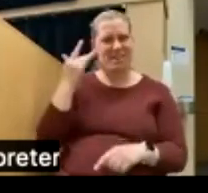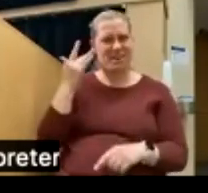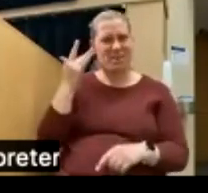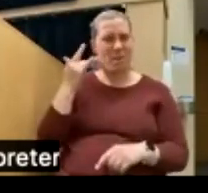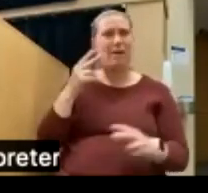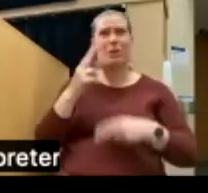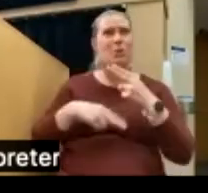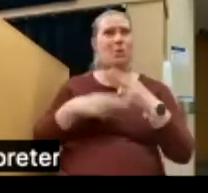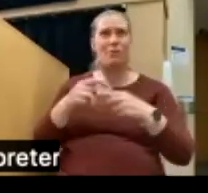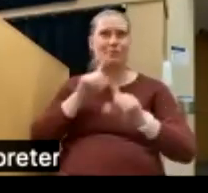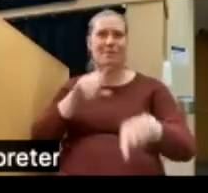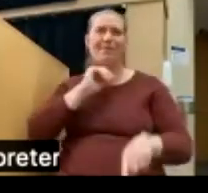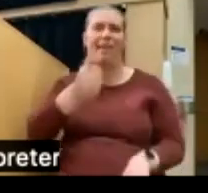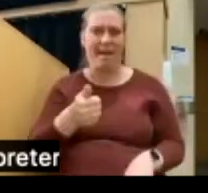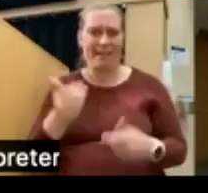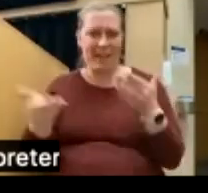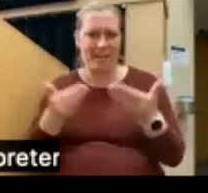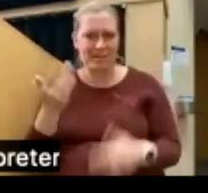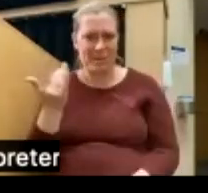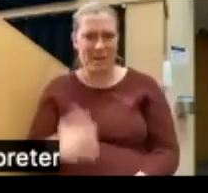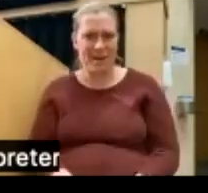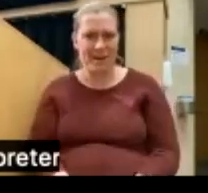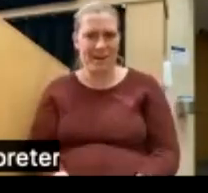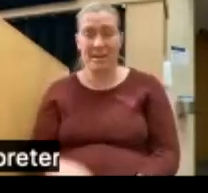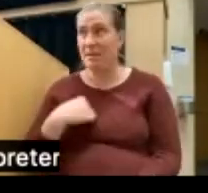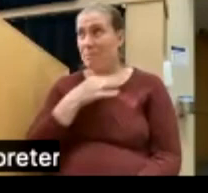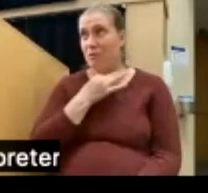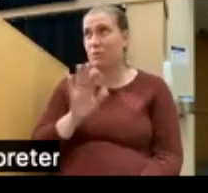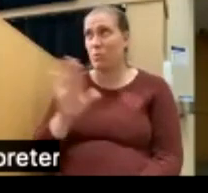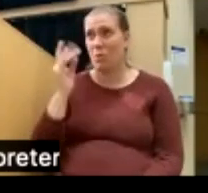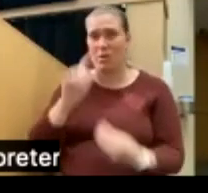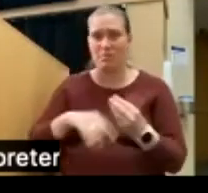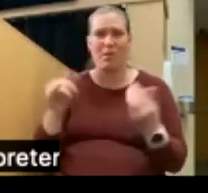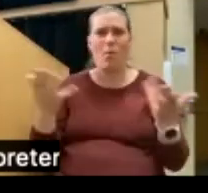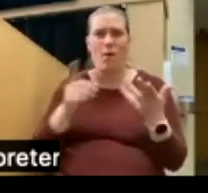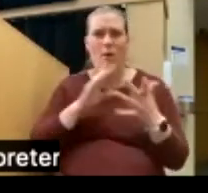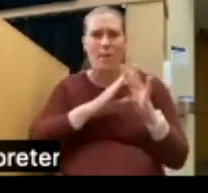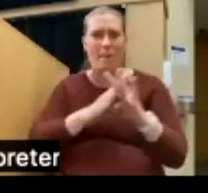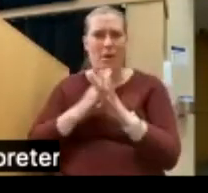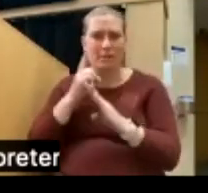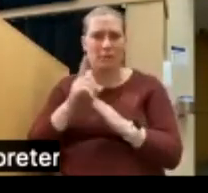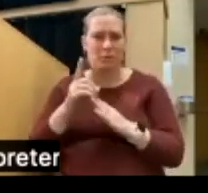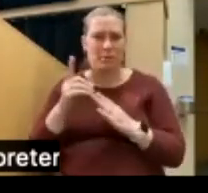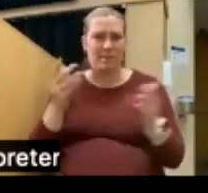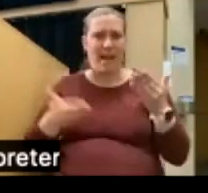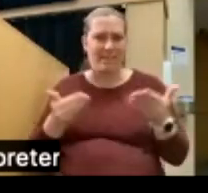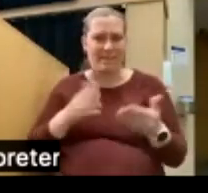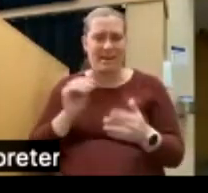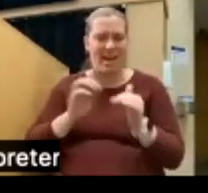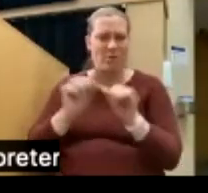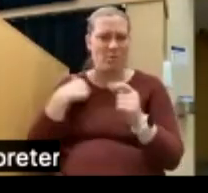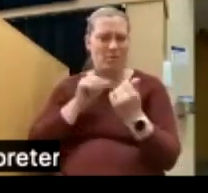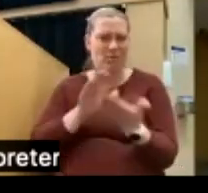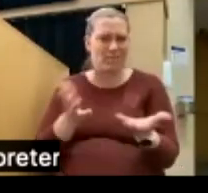universal response, I think, and I'd be curious to hear your thoughts on that. Like, what are the barriers to kindness and how can we start to address